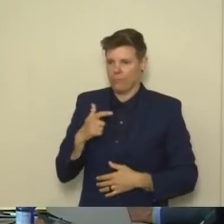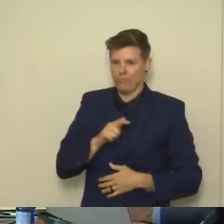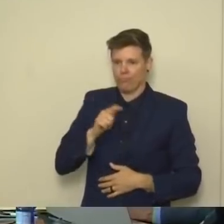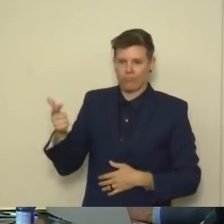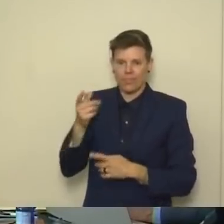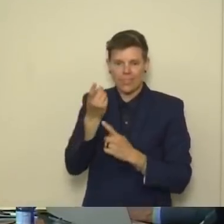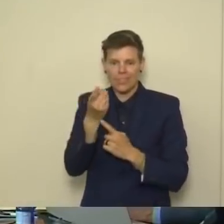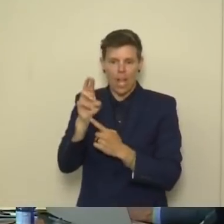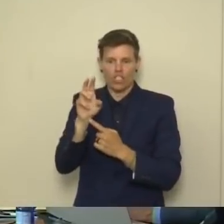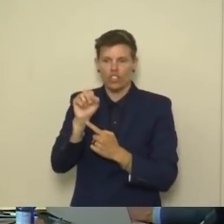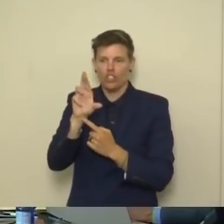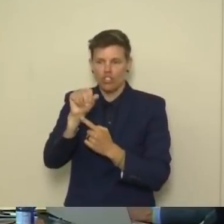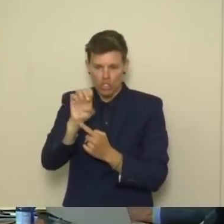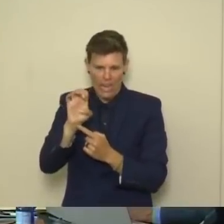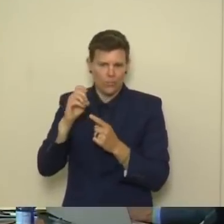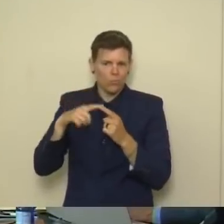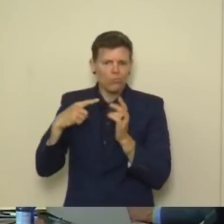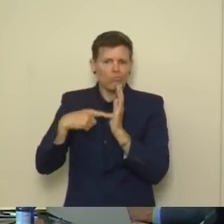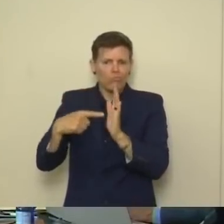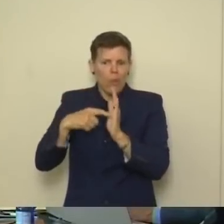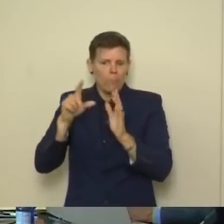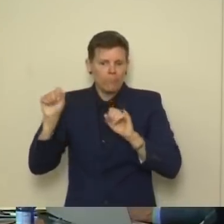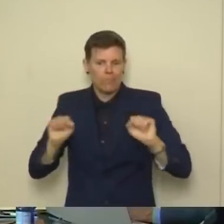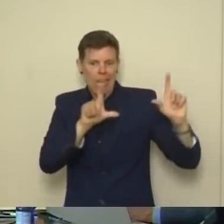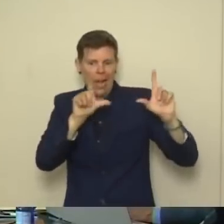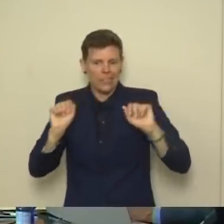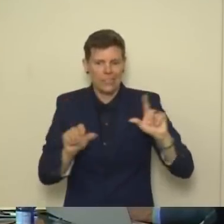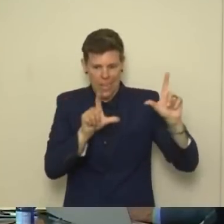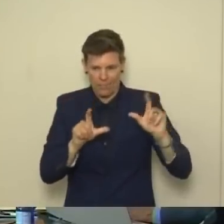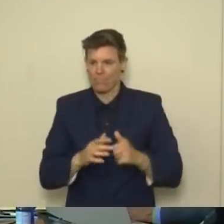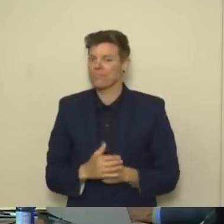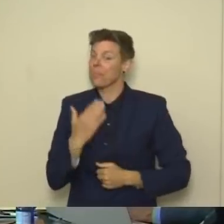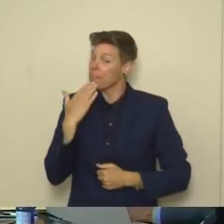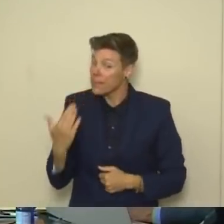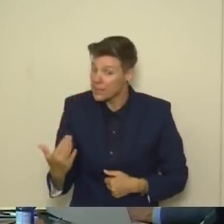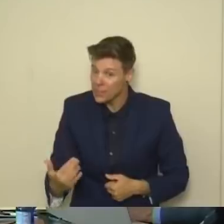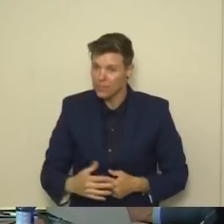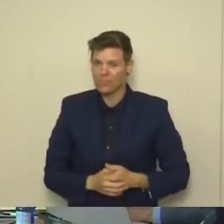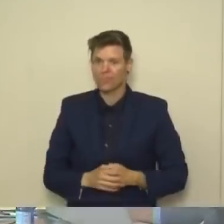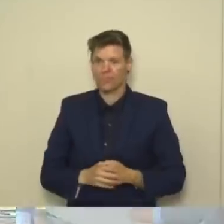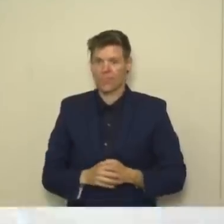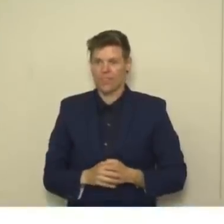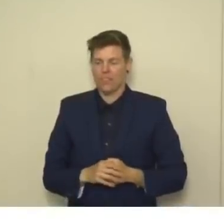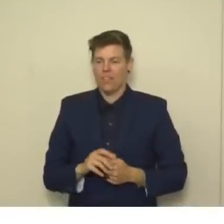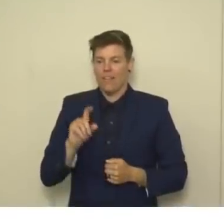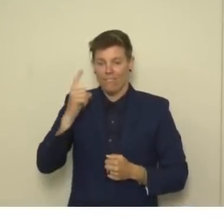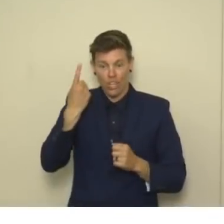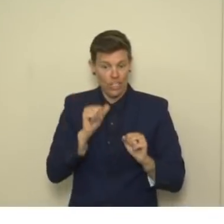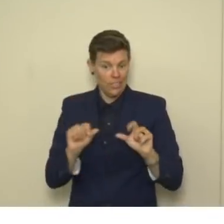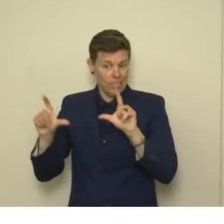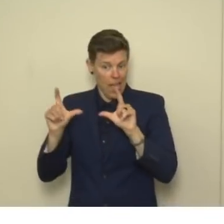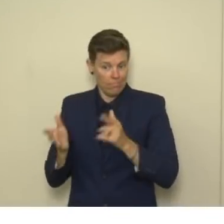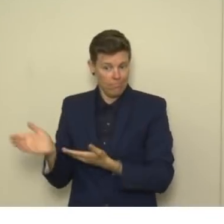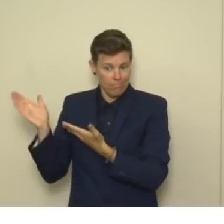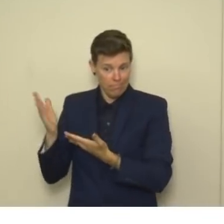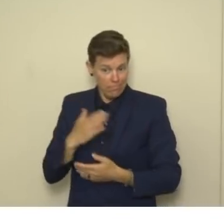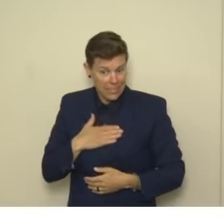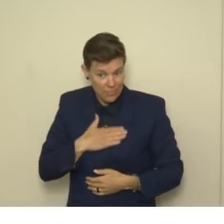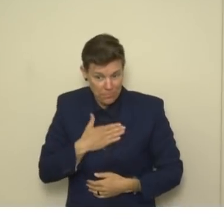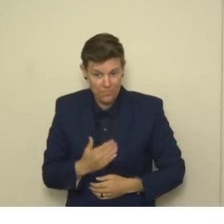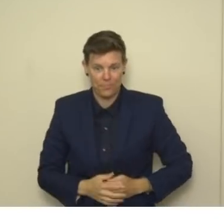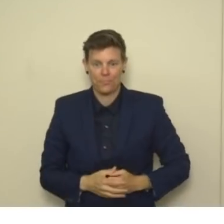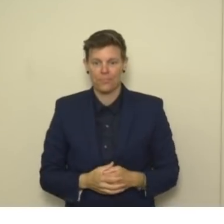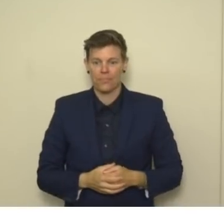you. Thank you very much, Governor. And if I could have the first slide, that'd be great. Sorry, there